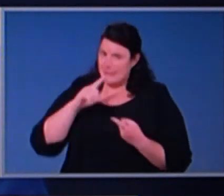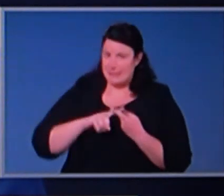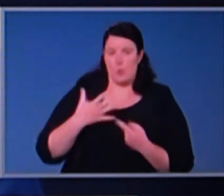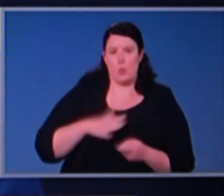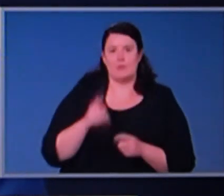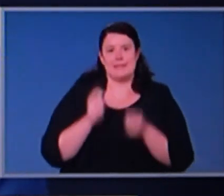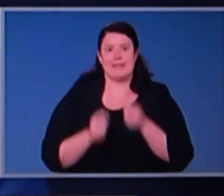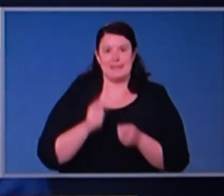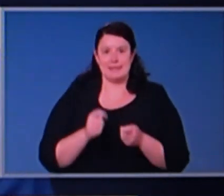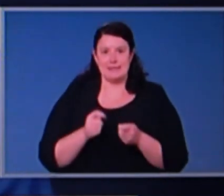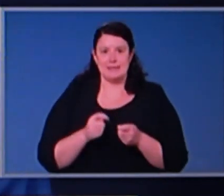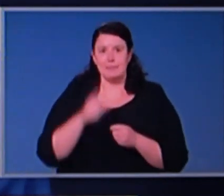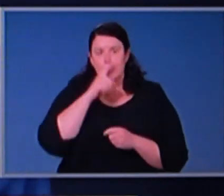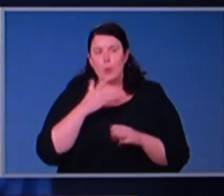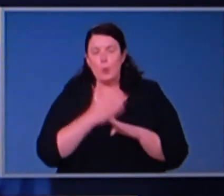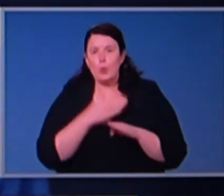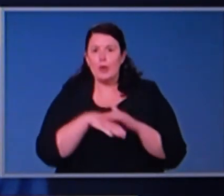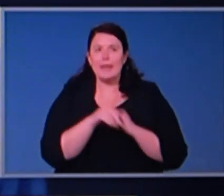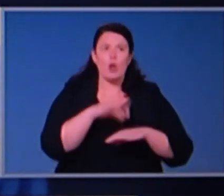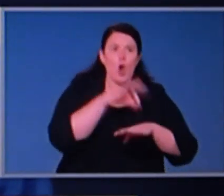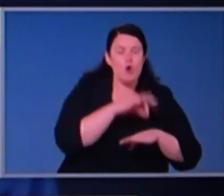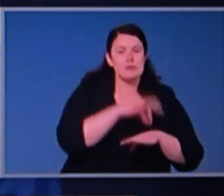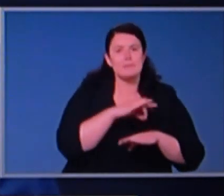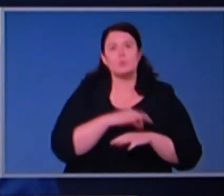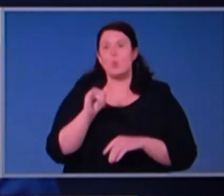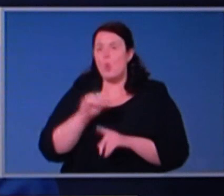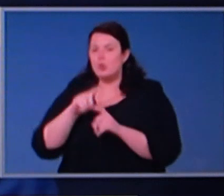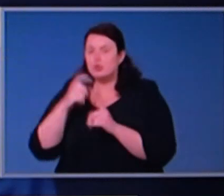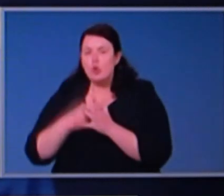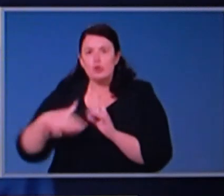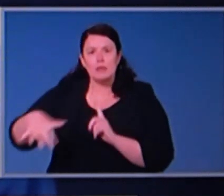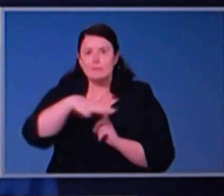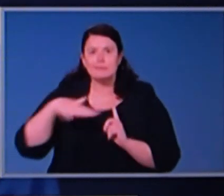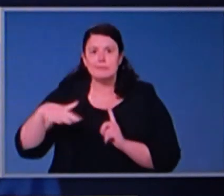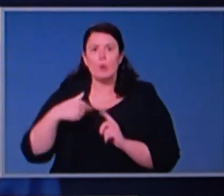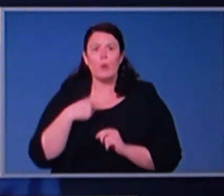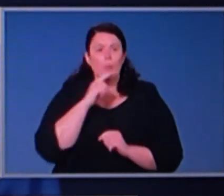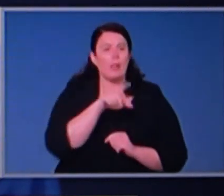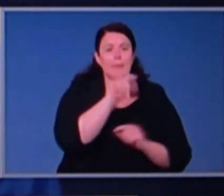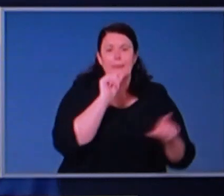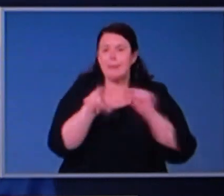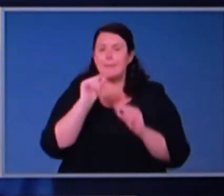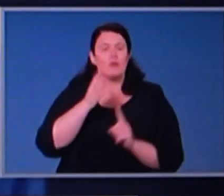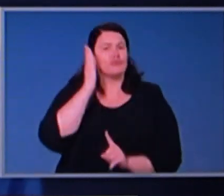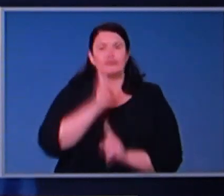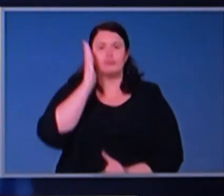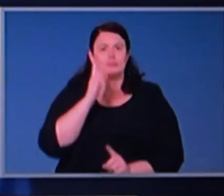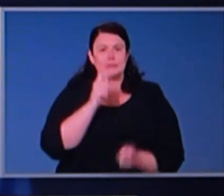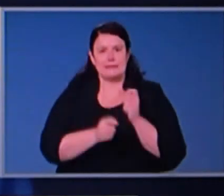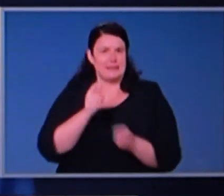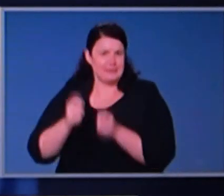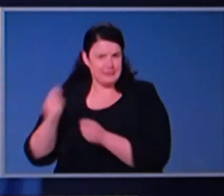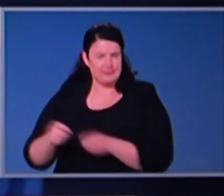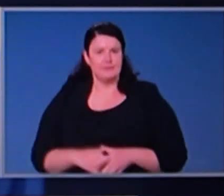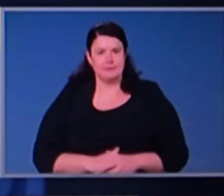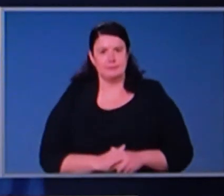frontline occupations and a range of what we call sentinel situations where we sample the population. National Cabinet's very